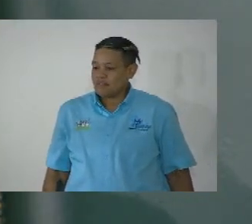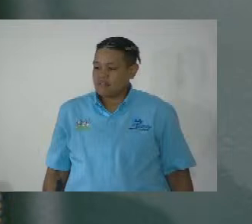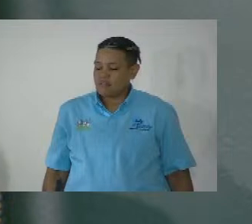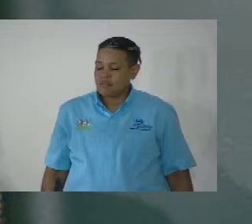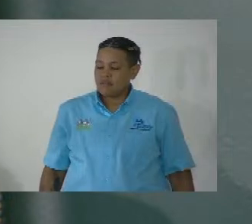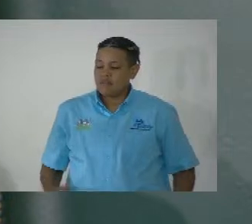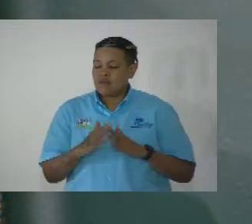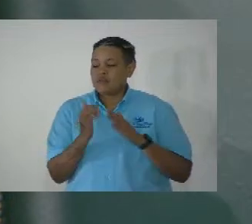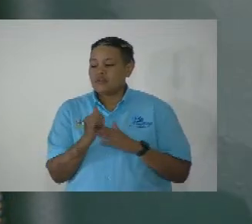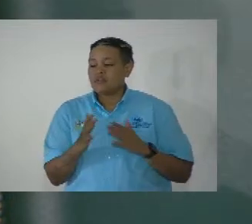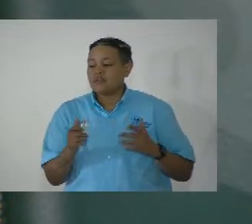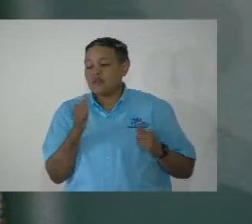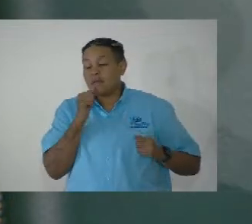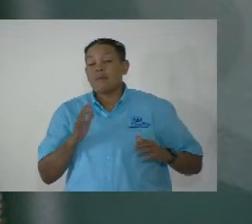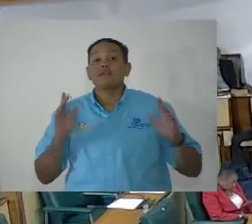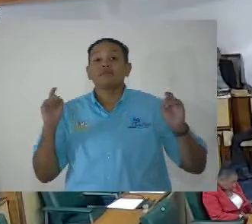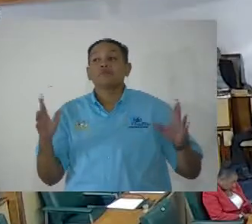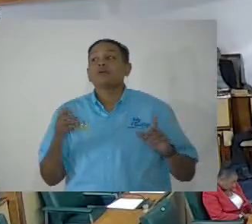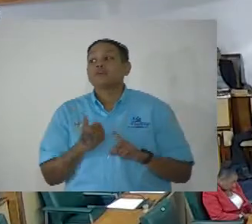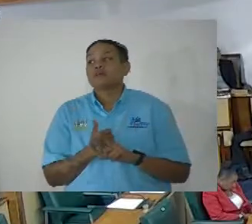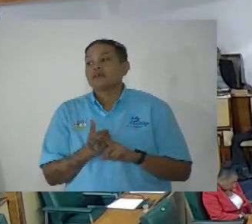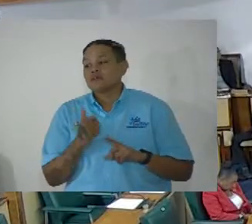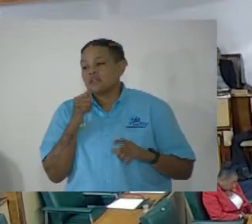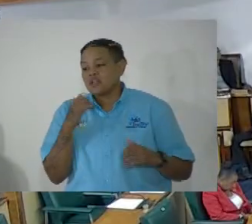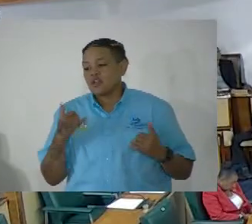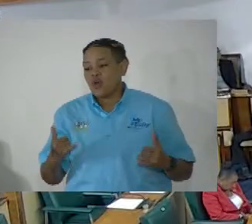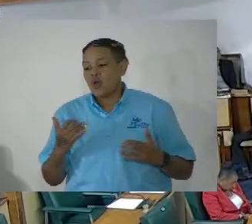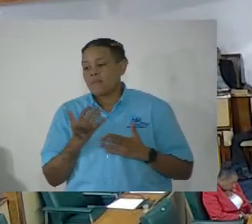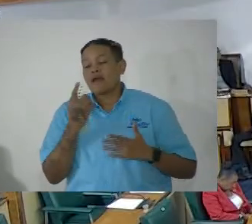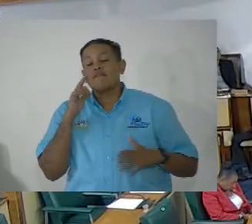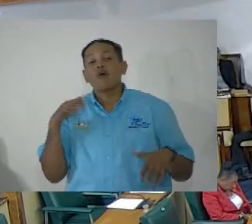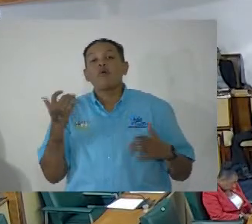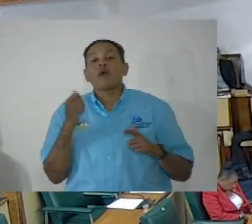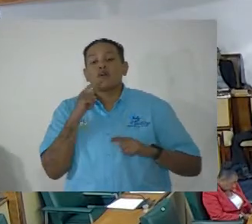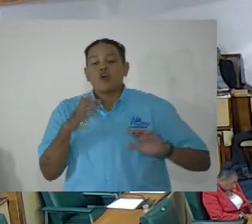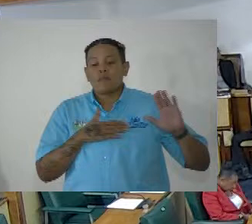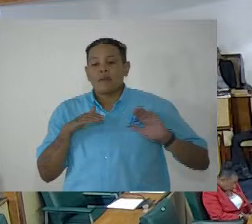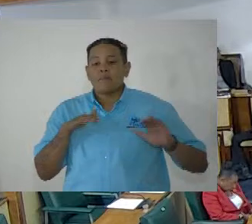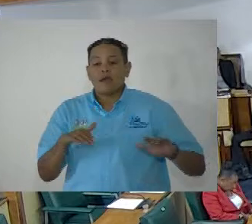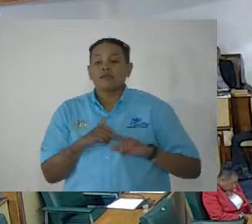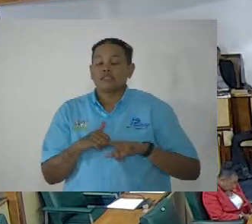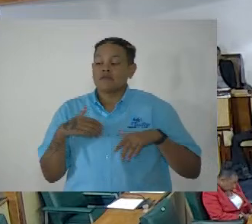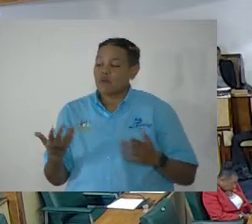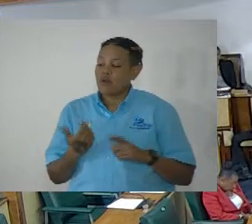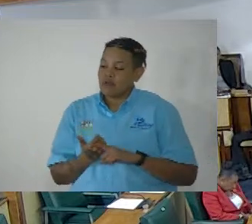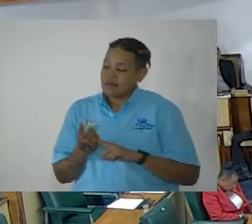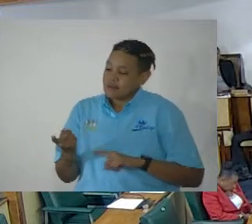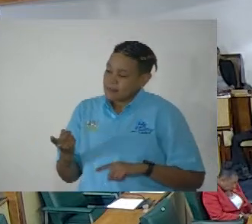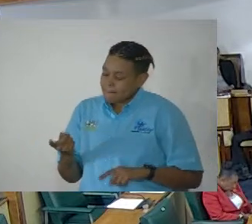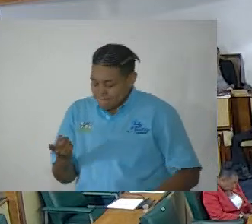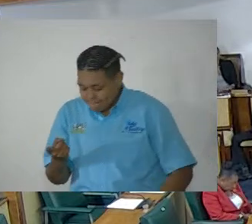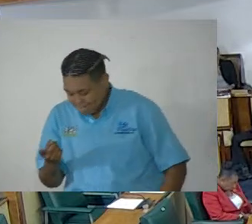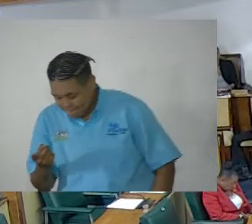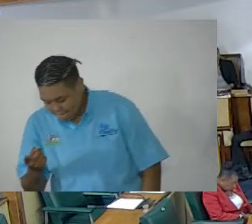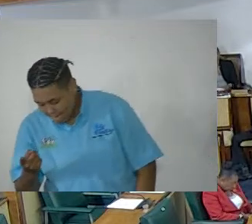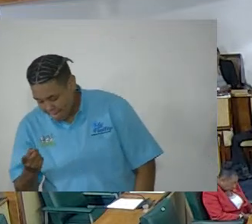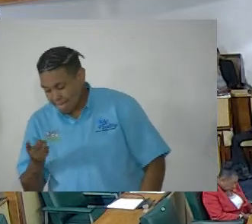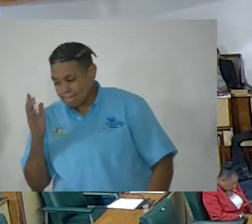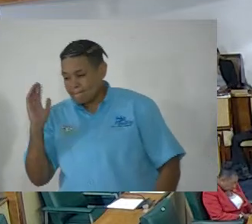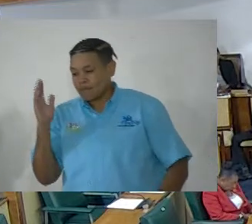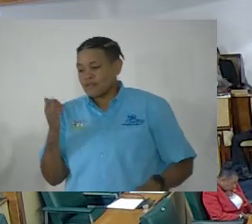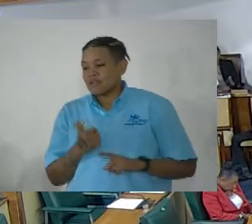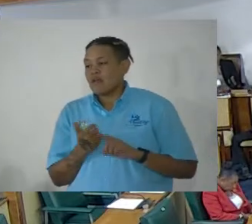House Leader? Madam Speaker, I now beg for the recommittal of the item